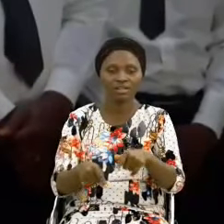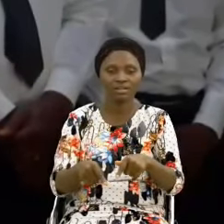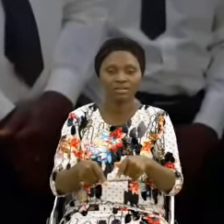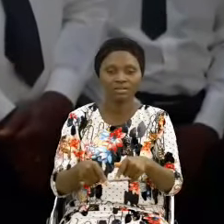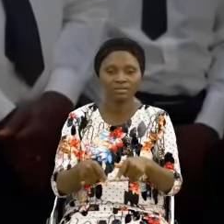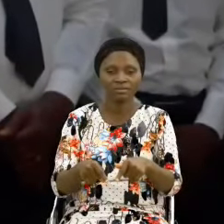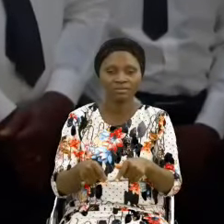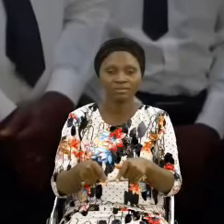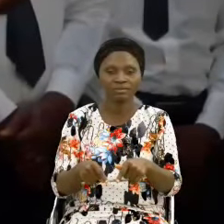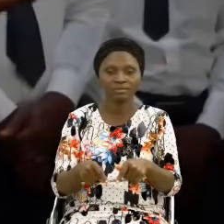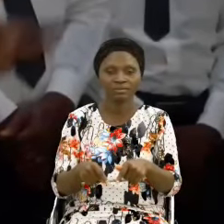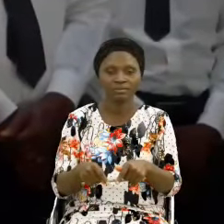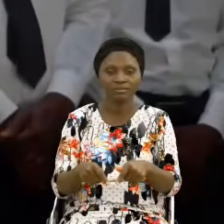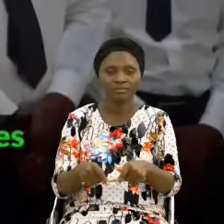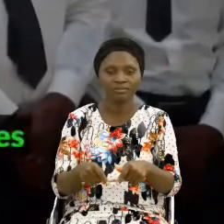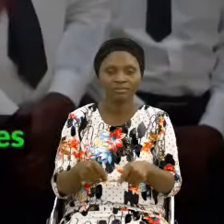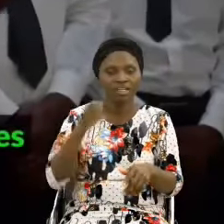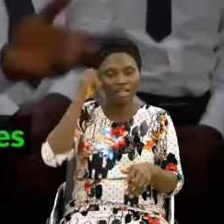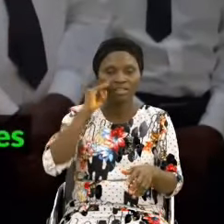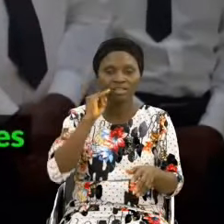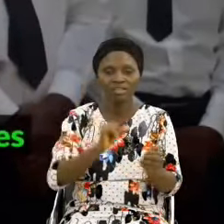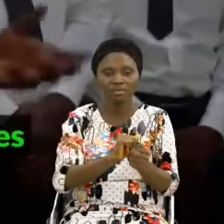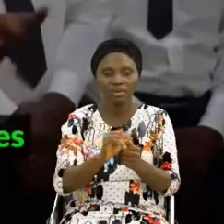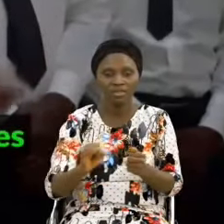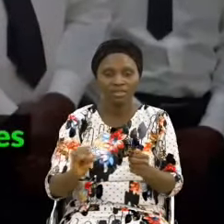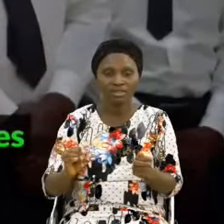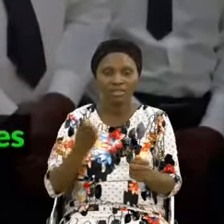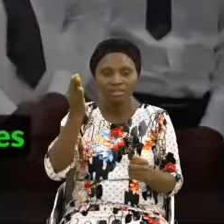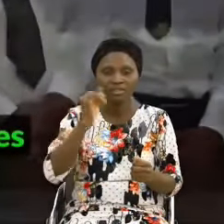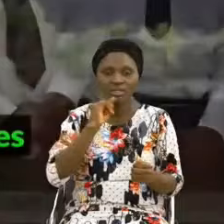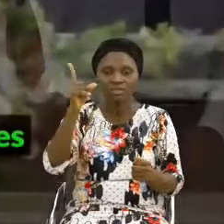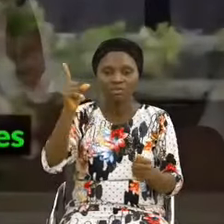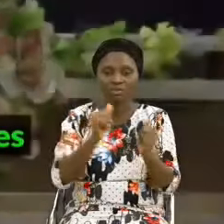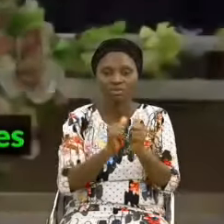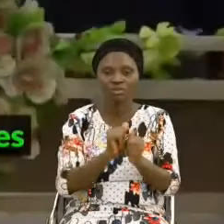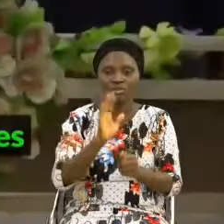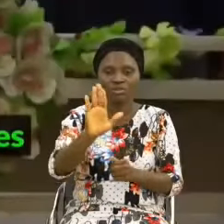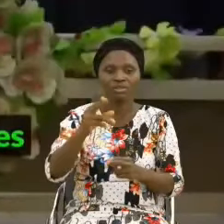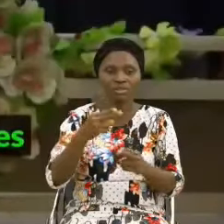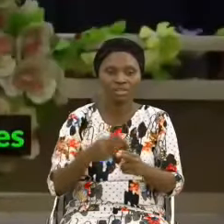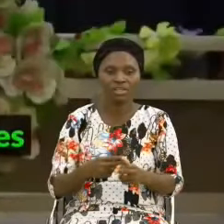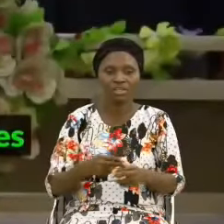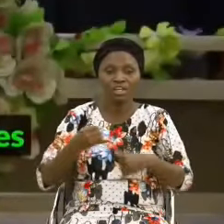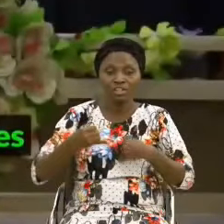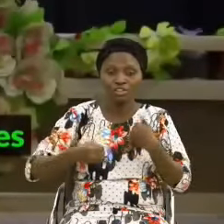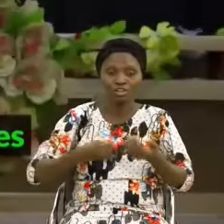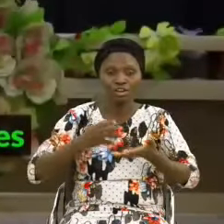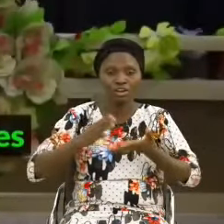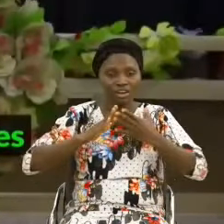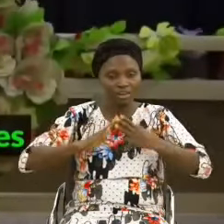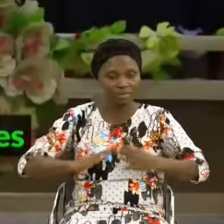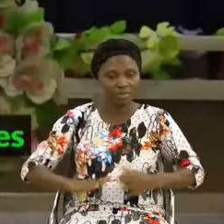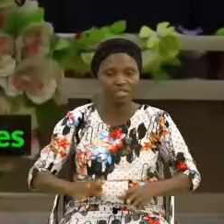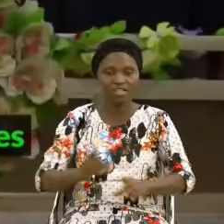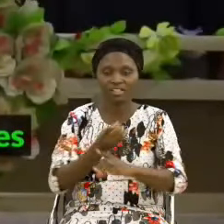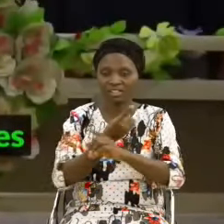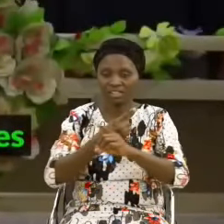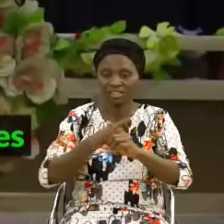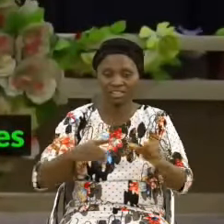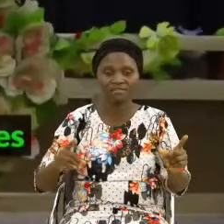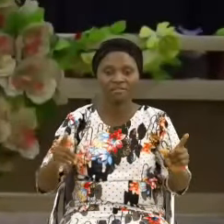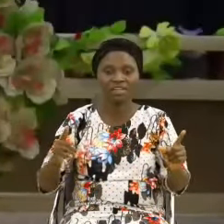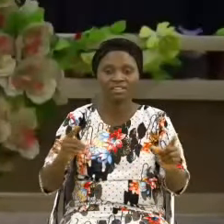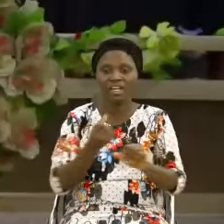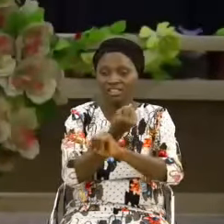name. There's one with your name. Joy, peace, deliverance. Joy, peace, deliverance. Salvation is